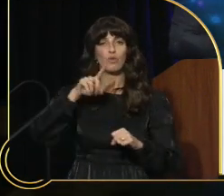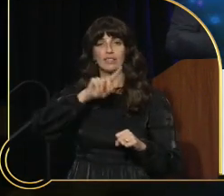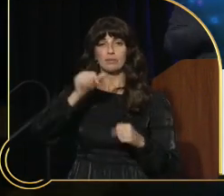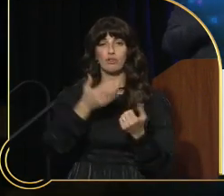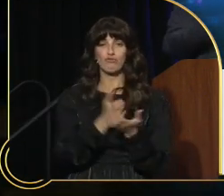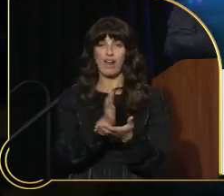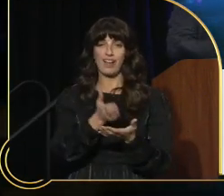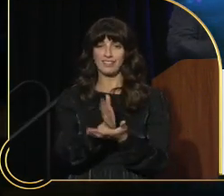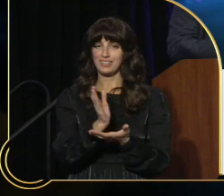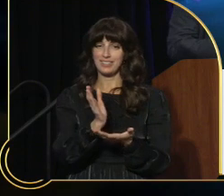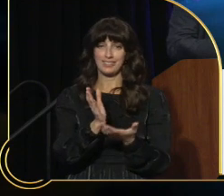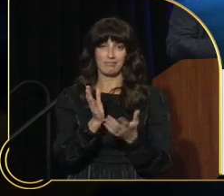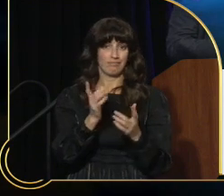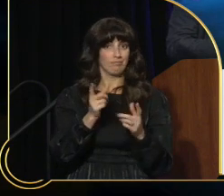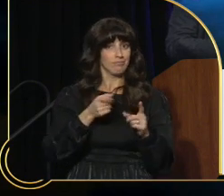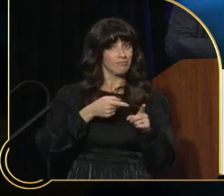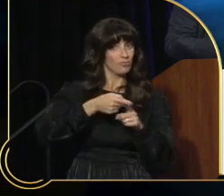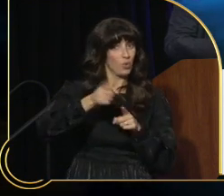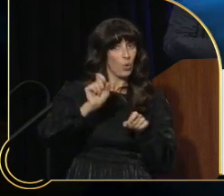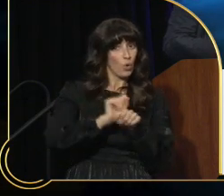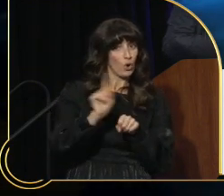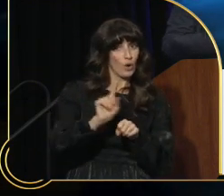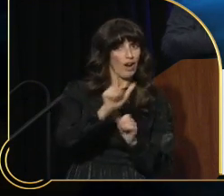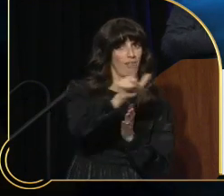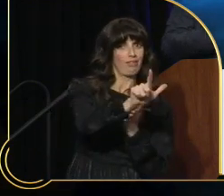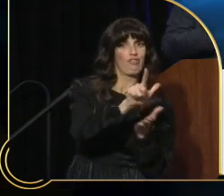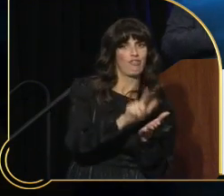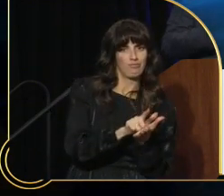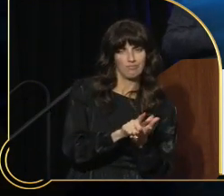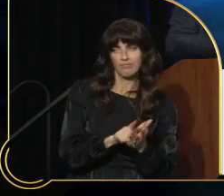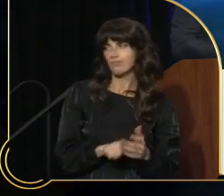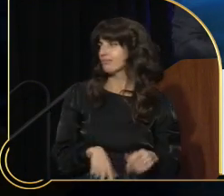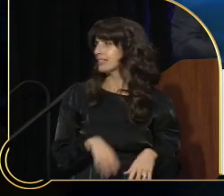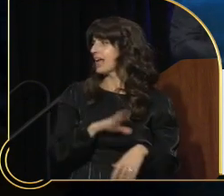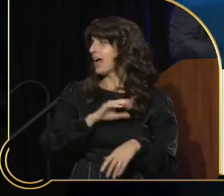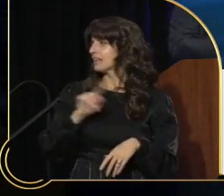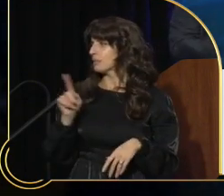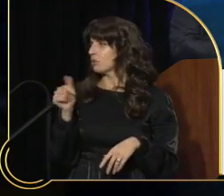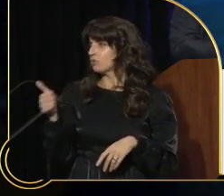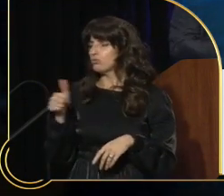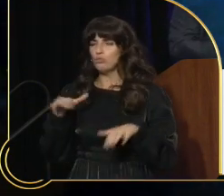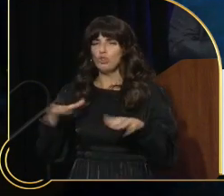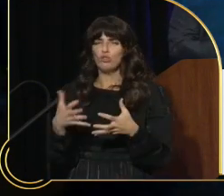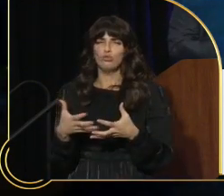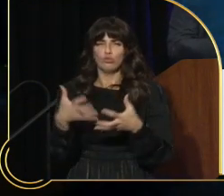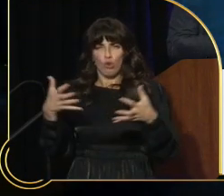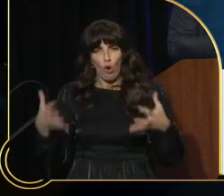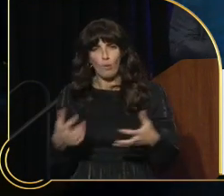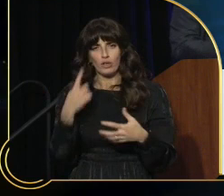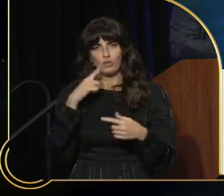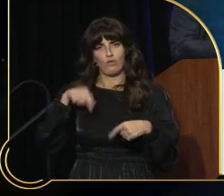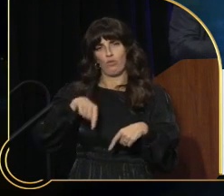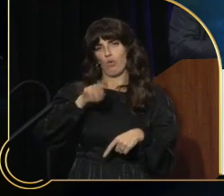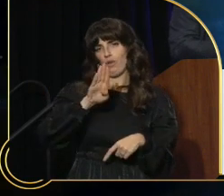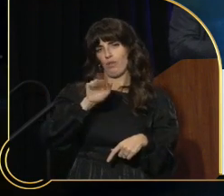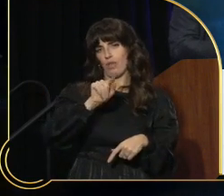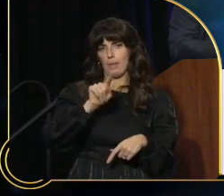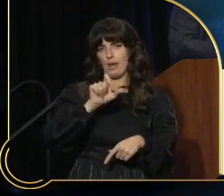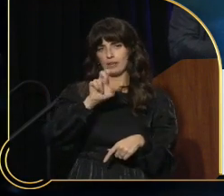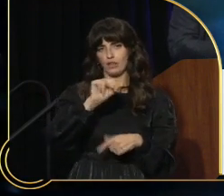our movement in the legal space, and someone who has done so much for the Bazelon Center over these years.